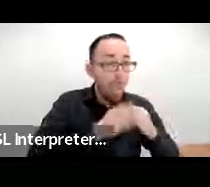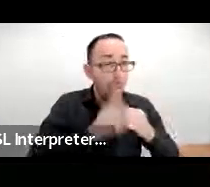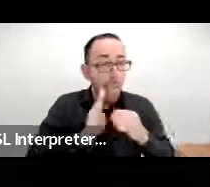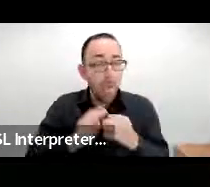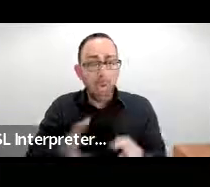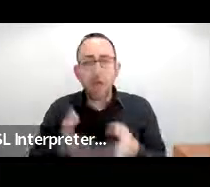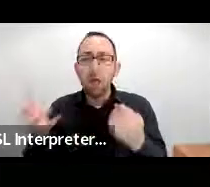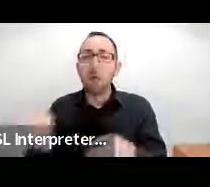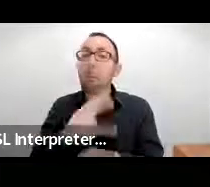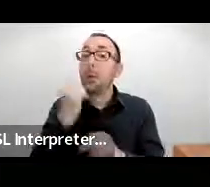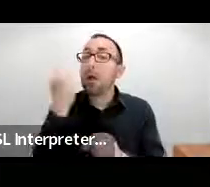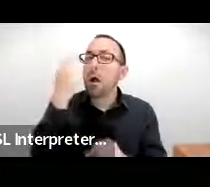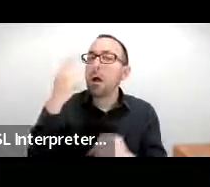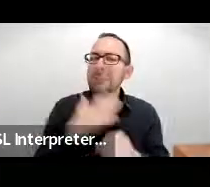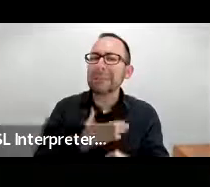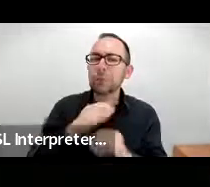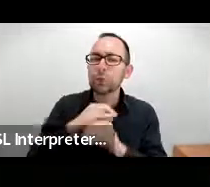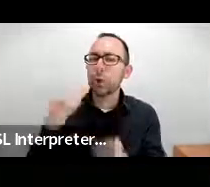please.